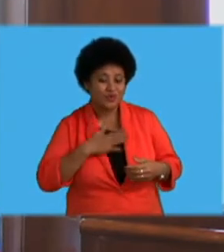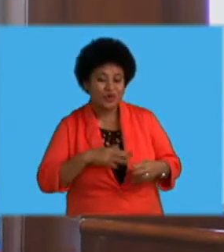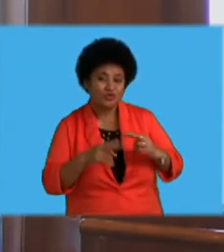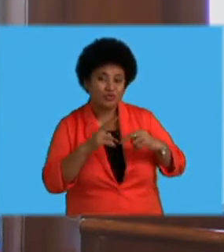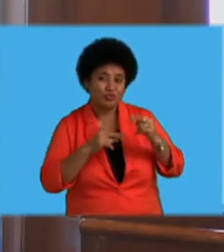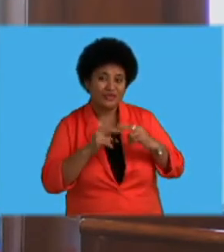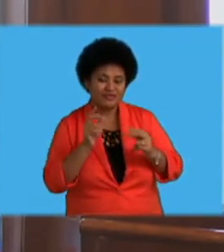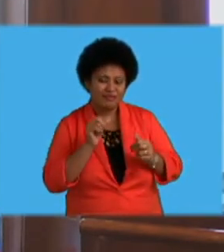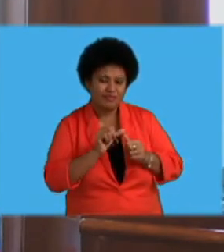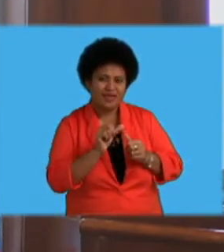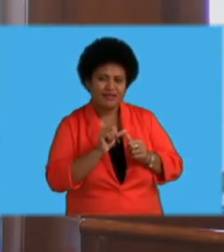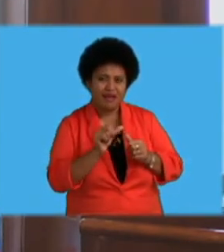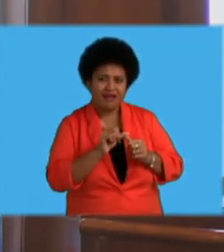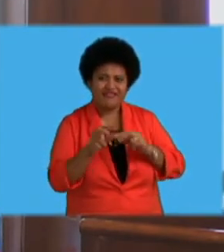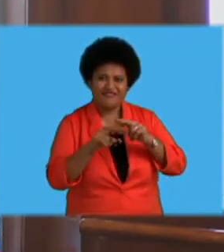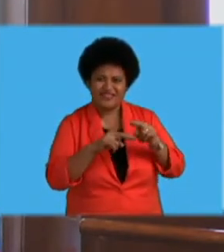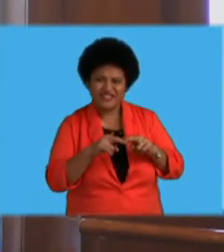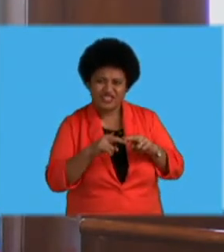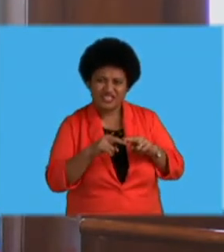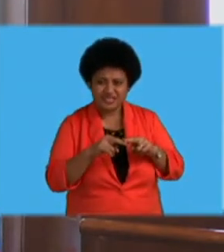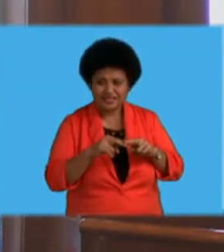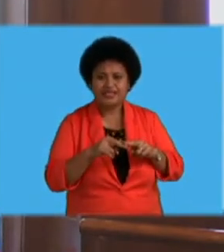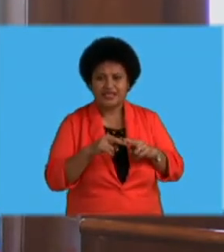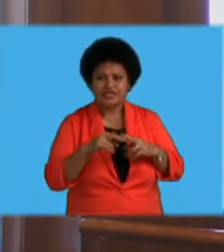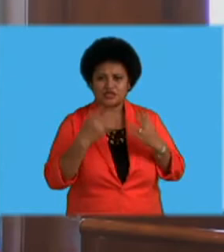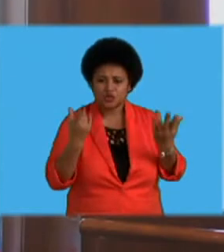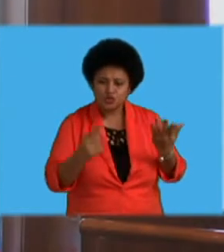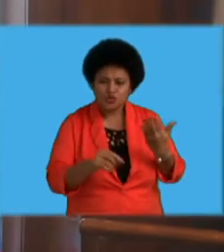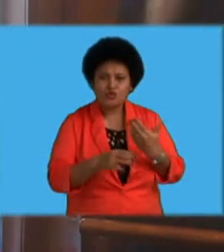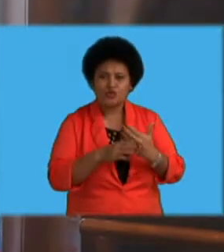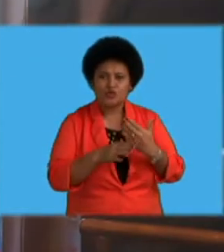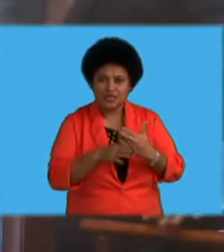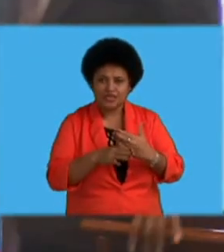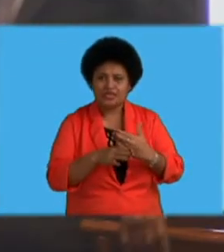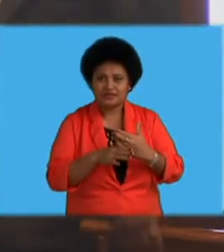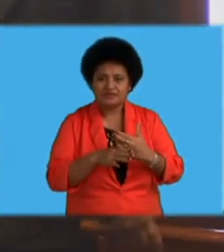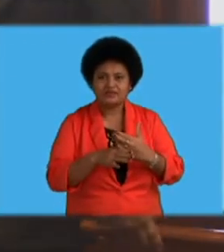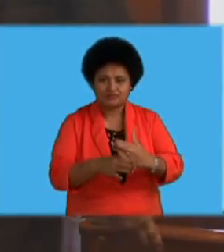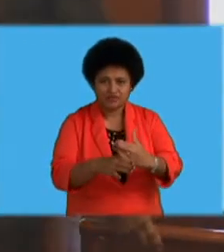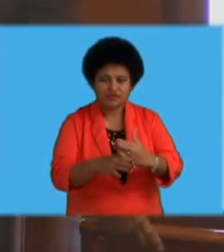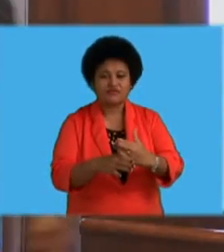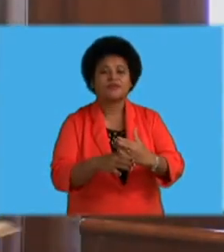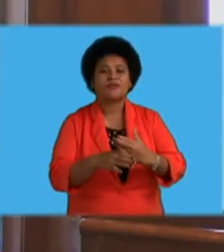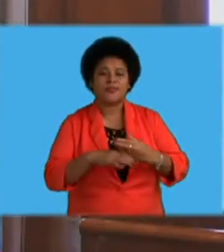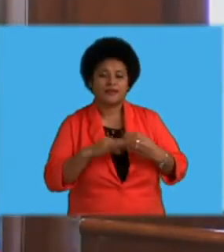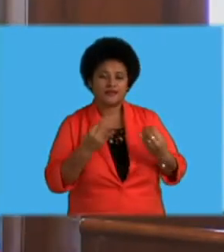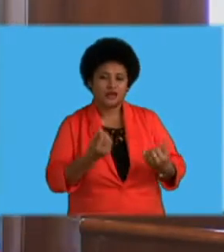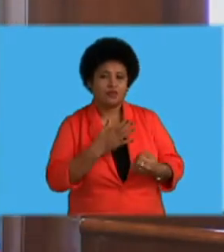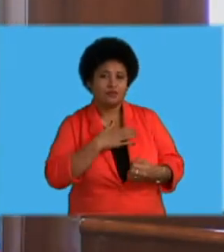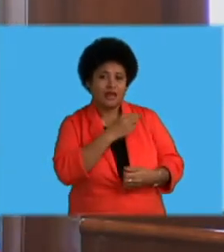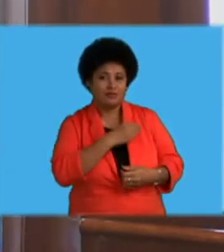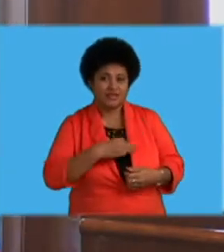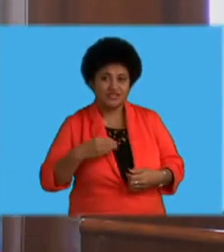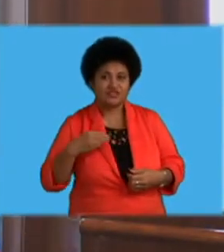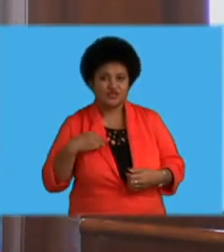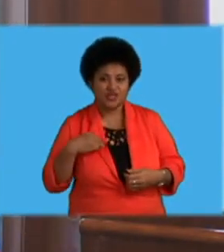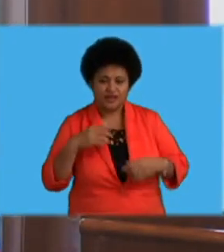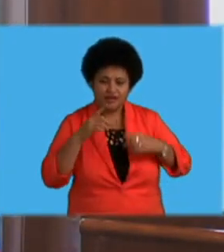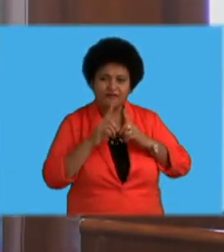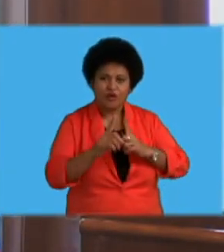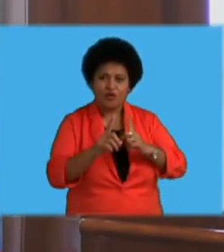is carried out without bias, the Ministry continues to conduct its service to realise one of Government's promises, that